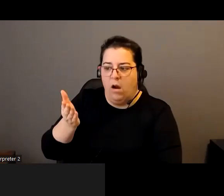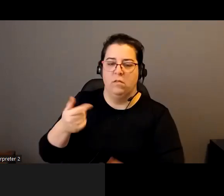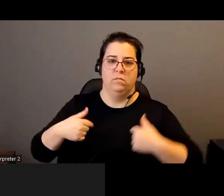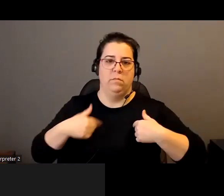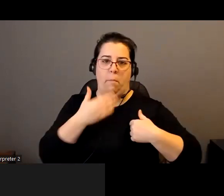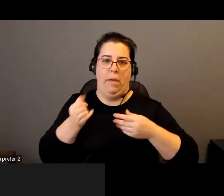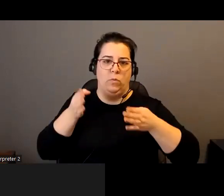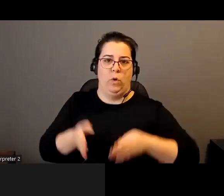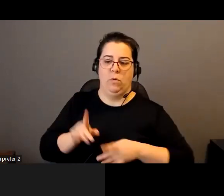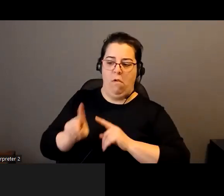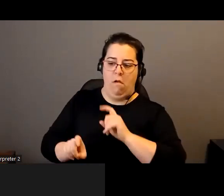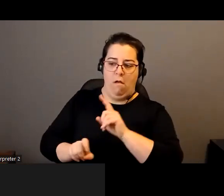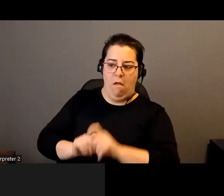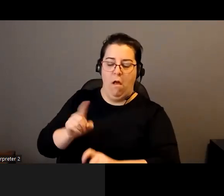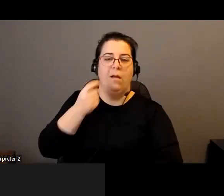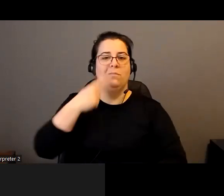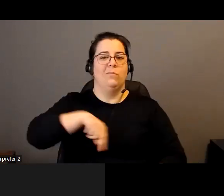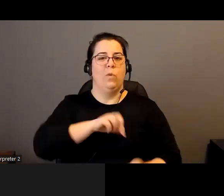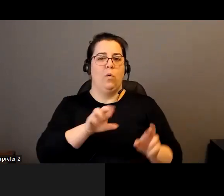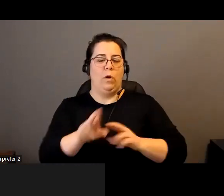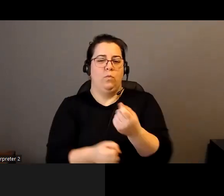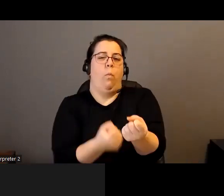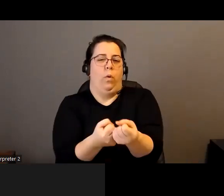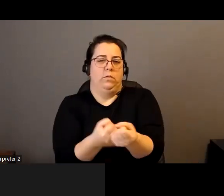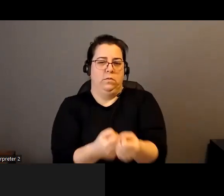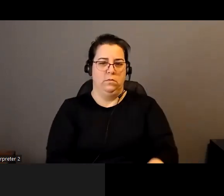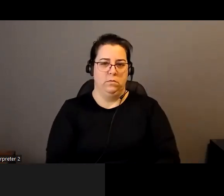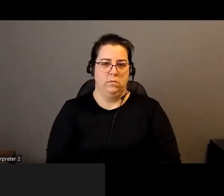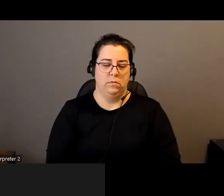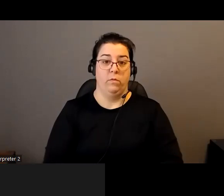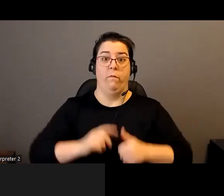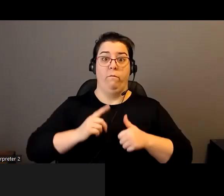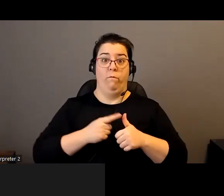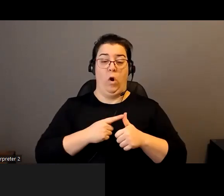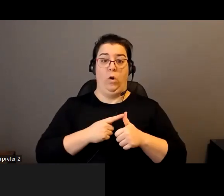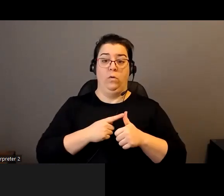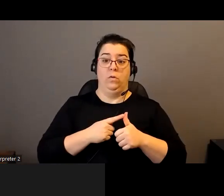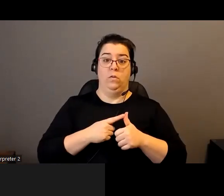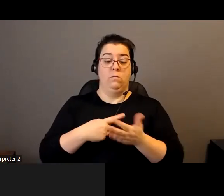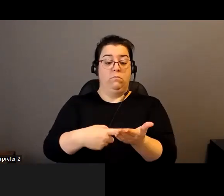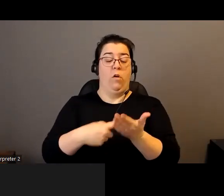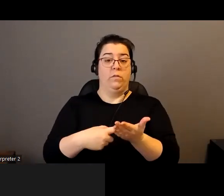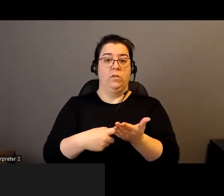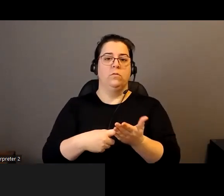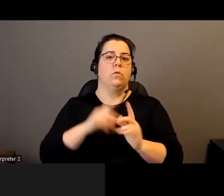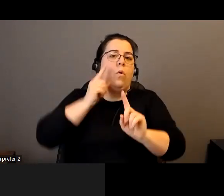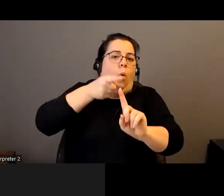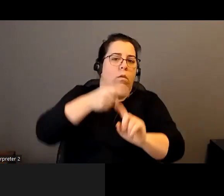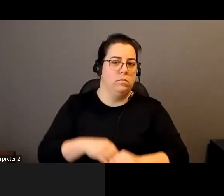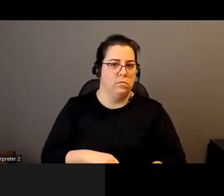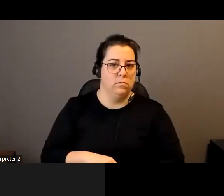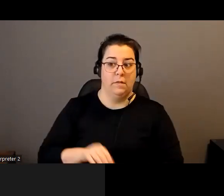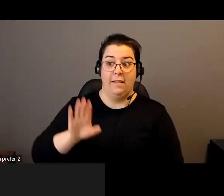support you in how to have that conversation. What do you want to happen as a result of it? We're not asking people to solve other